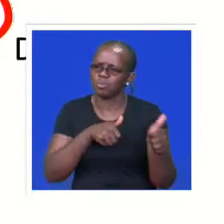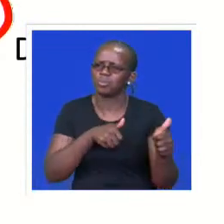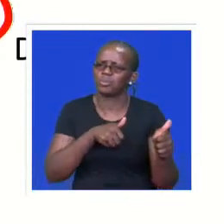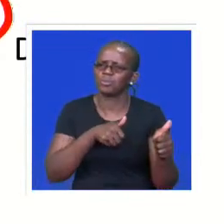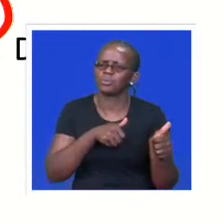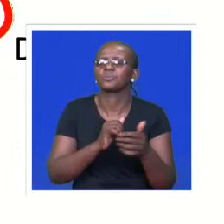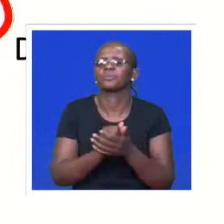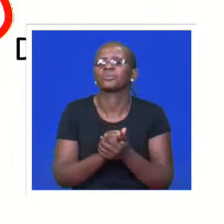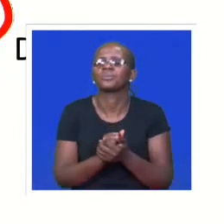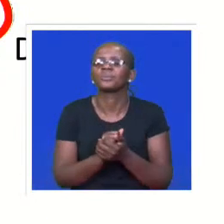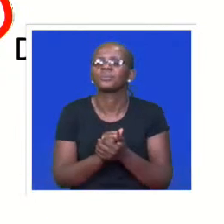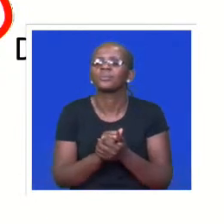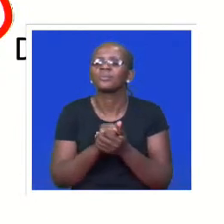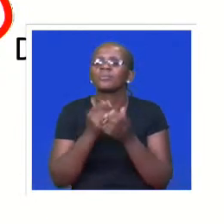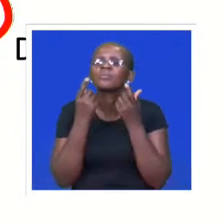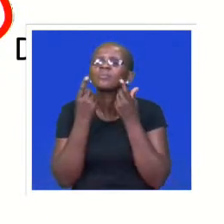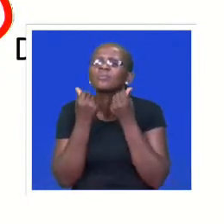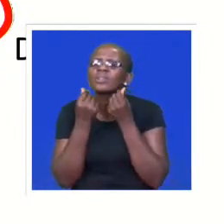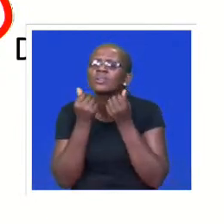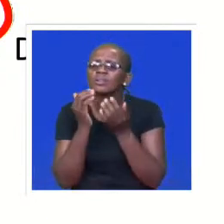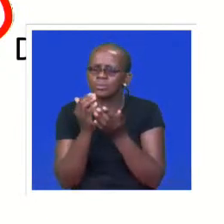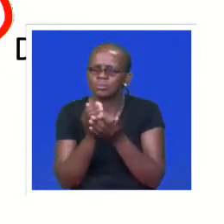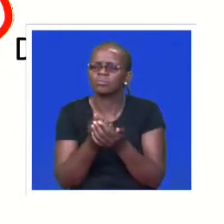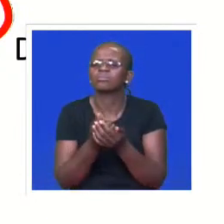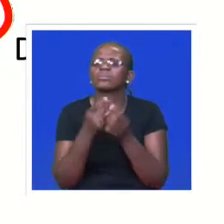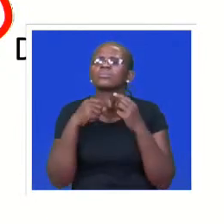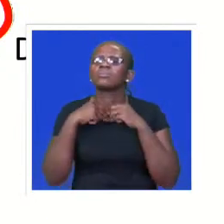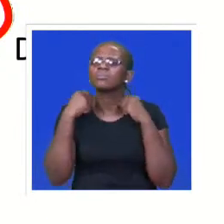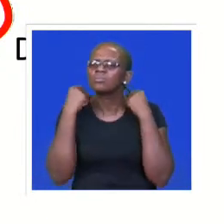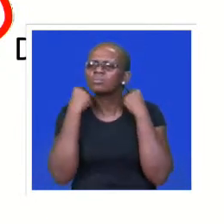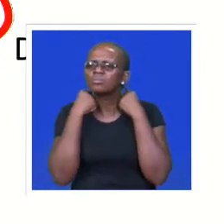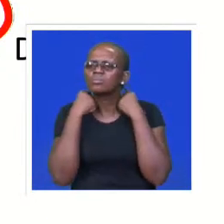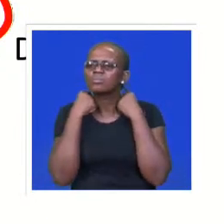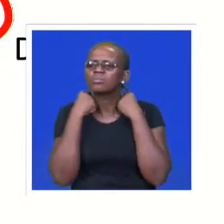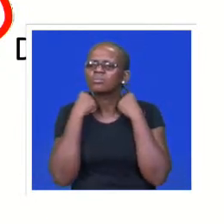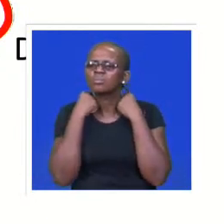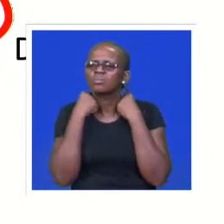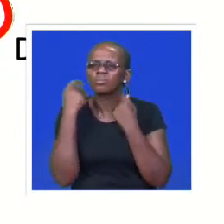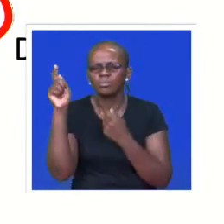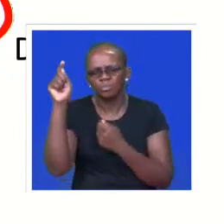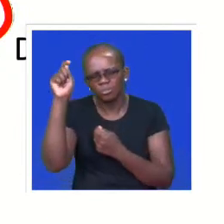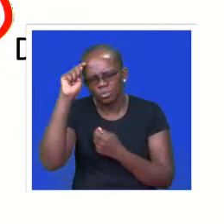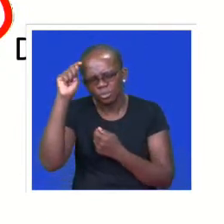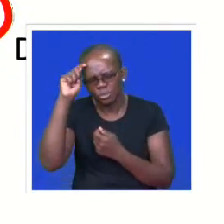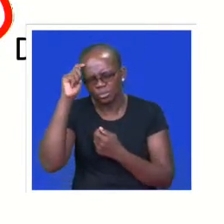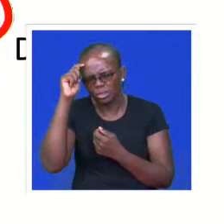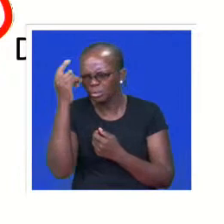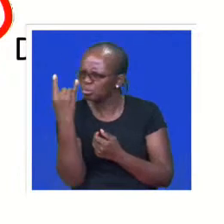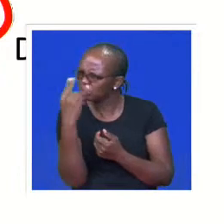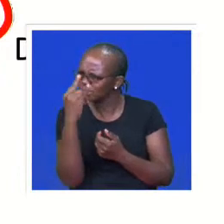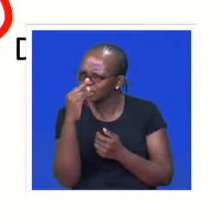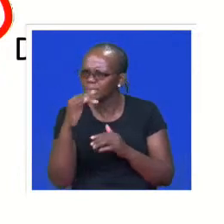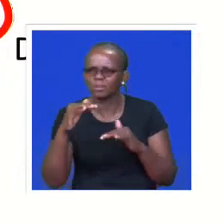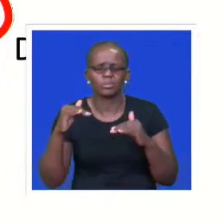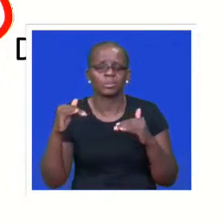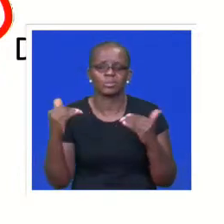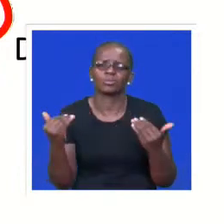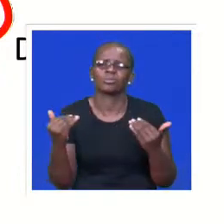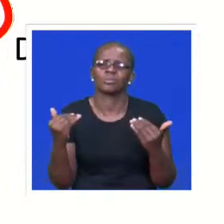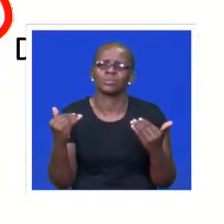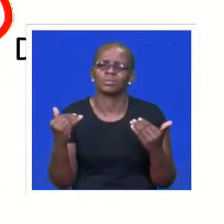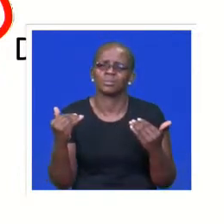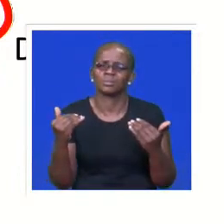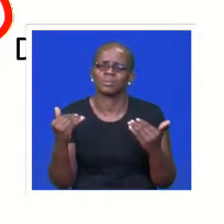the necklace and put it on. Do you think that he was clever by doing so? Look at the word clever. We know people